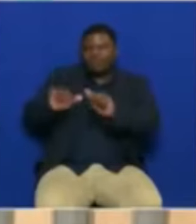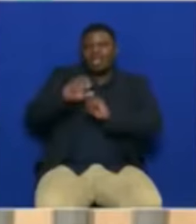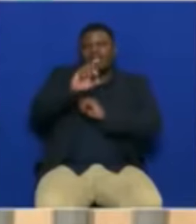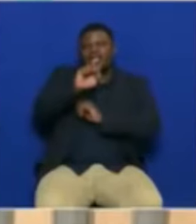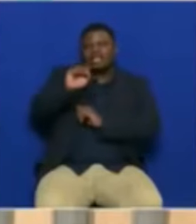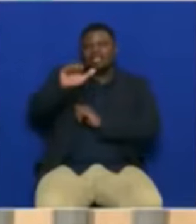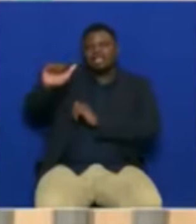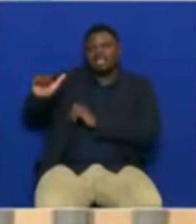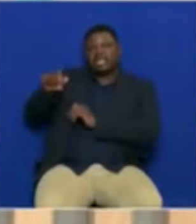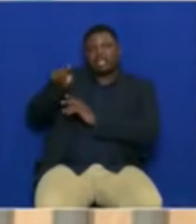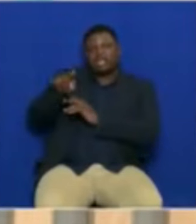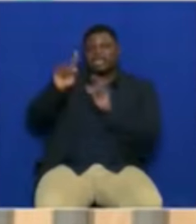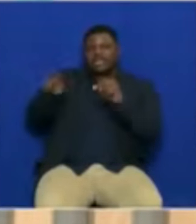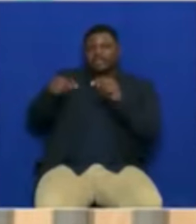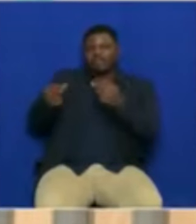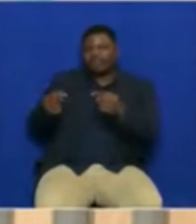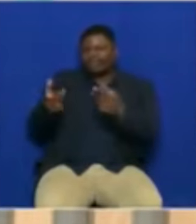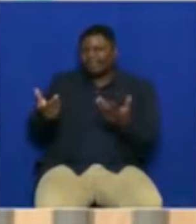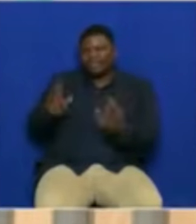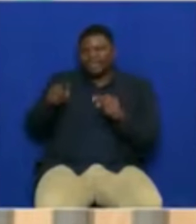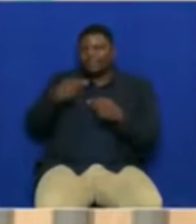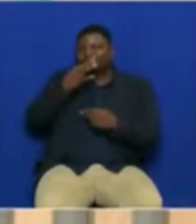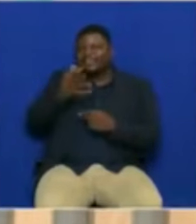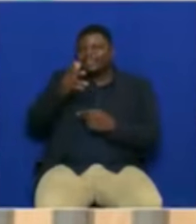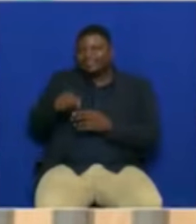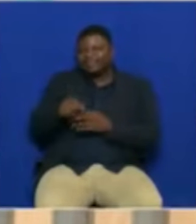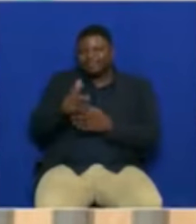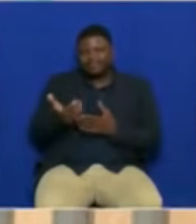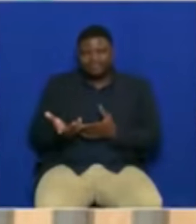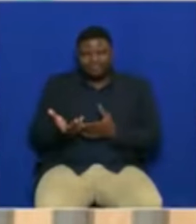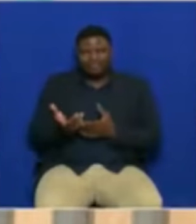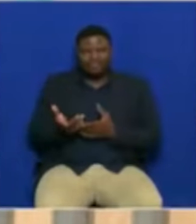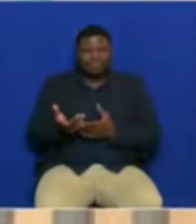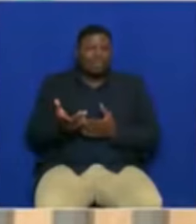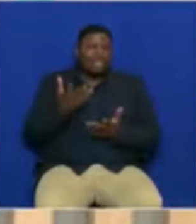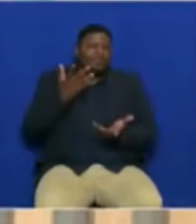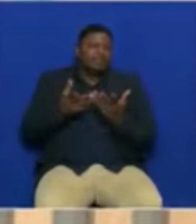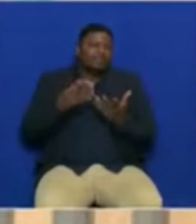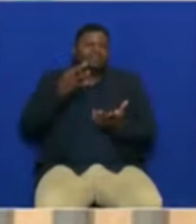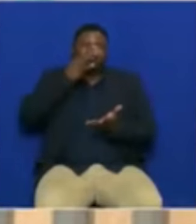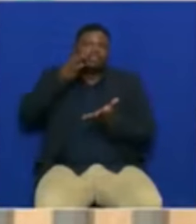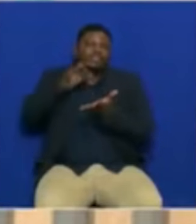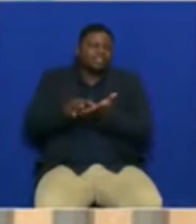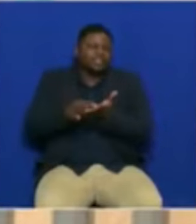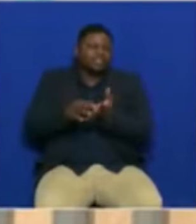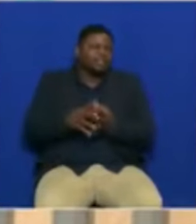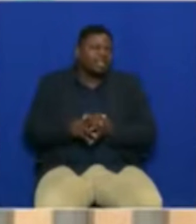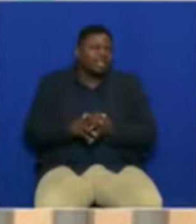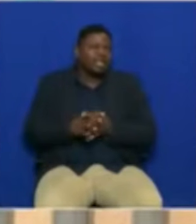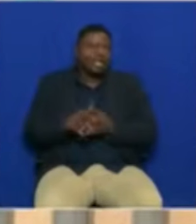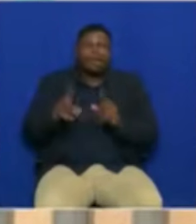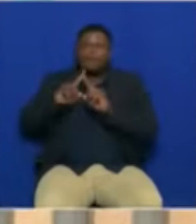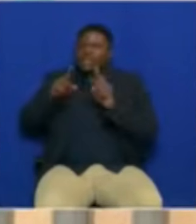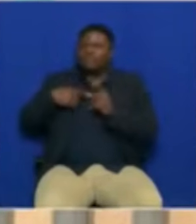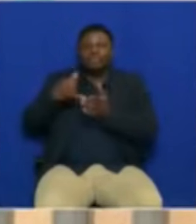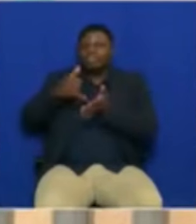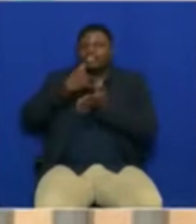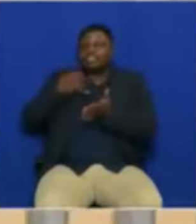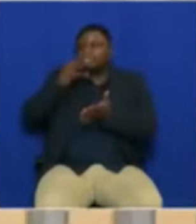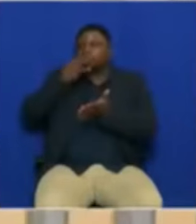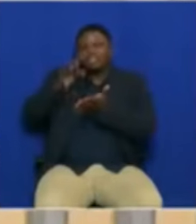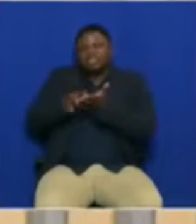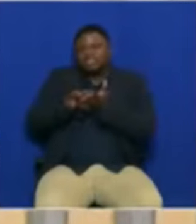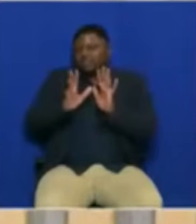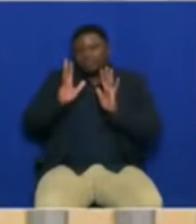There's a suggestion of perhaps how it could have been. Okay. It's not a suggestion. I can't take that further. All right. Thank you,